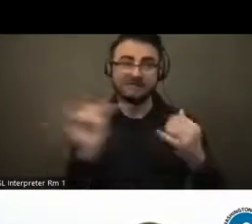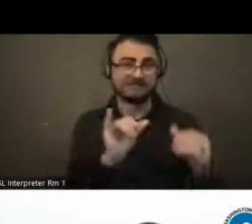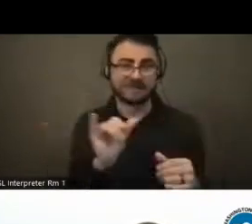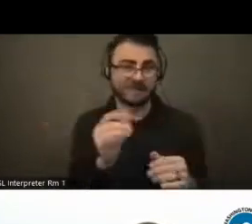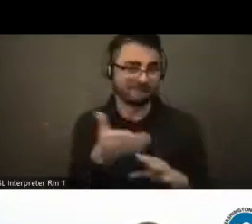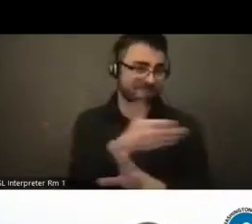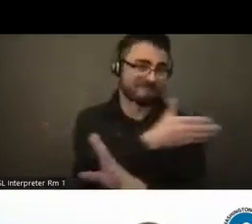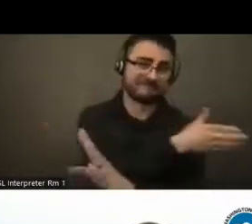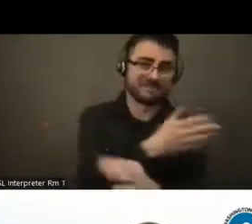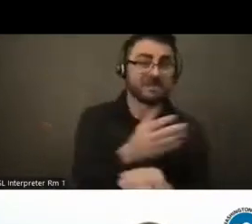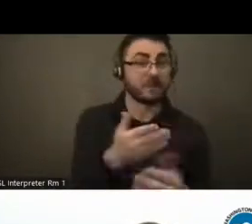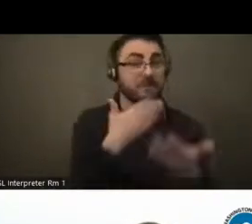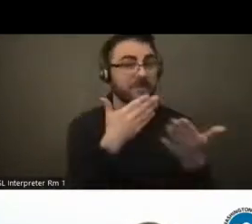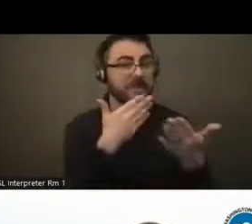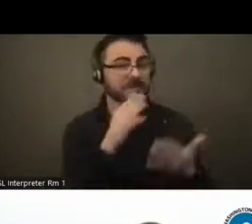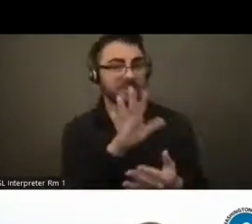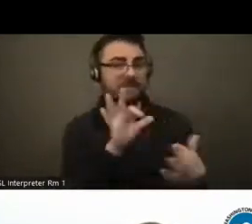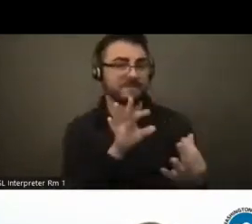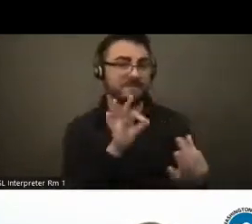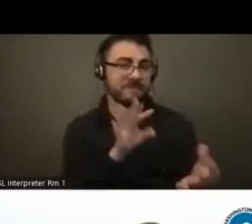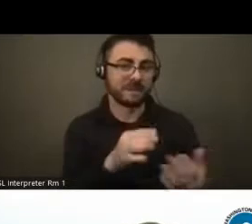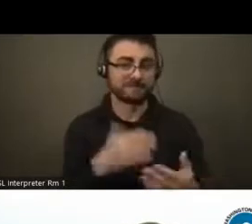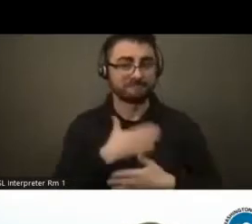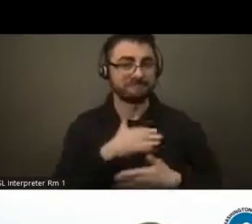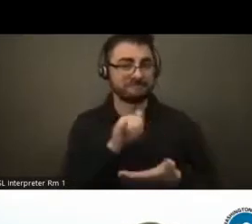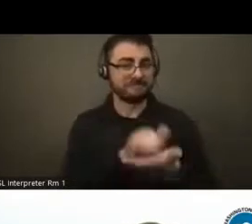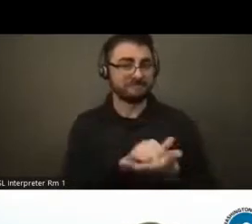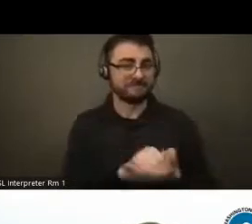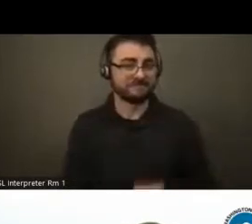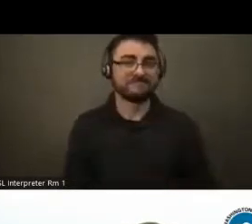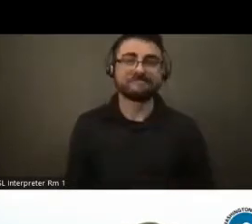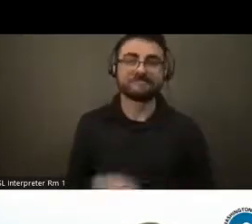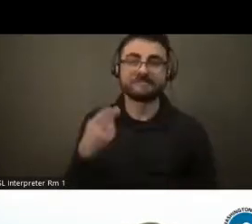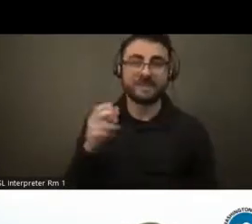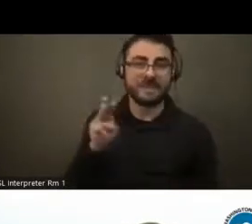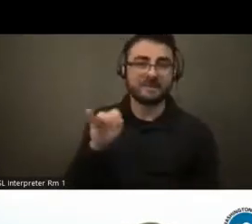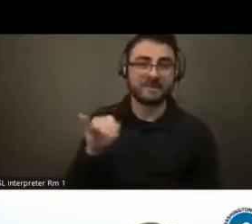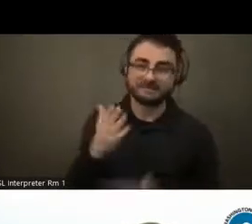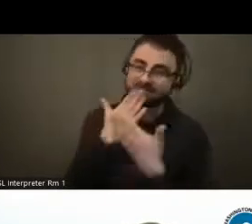but thanks for your input, Hemi. I really appreciate it. Thank you for listening.